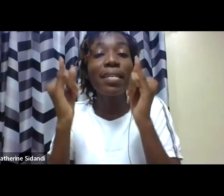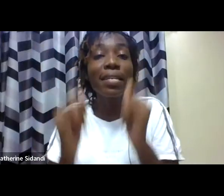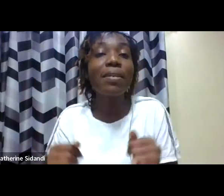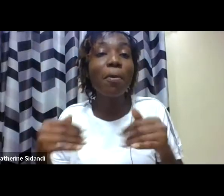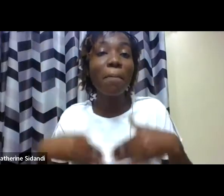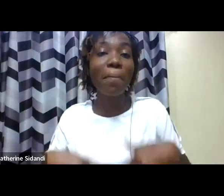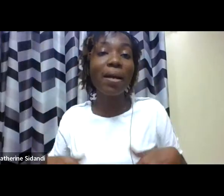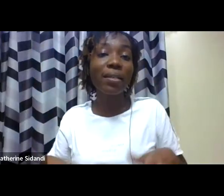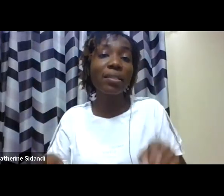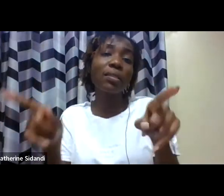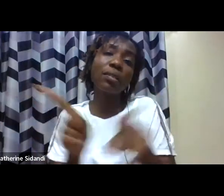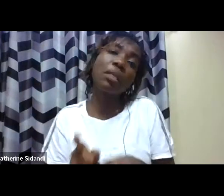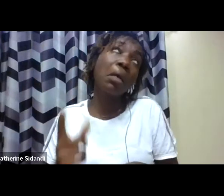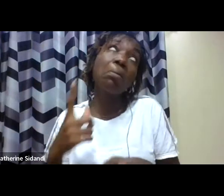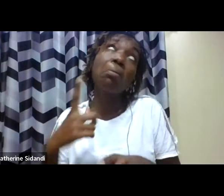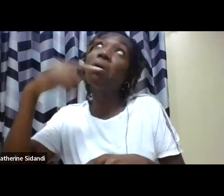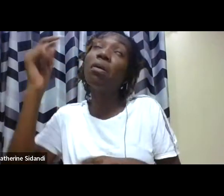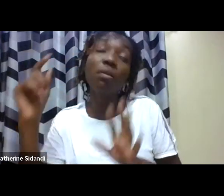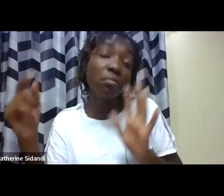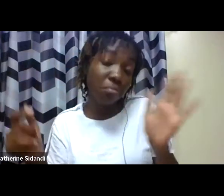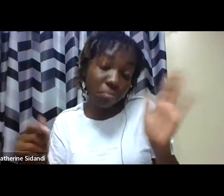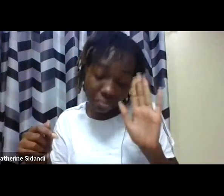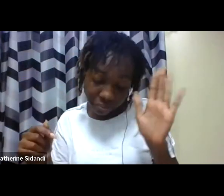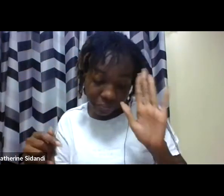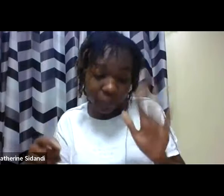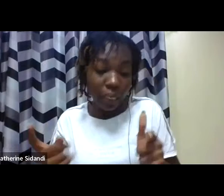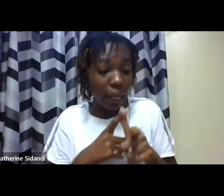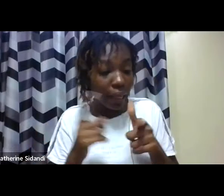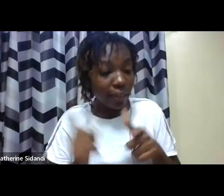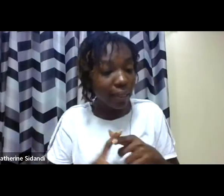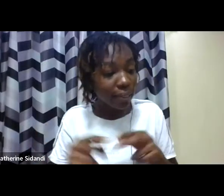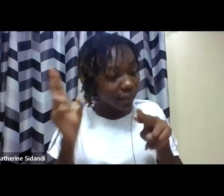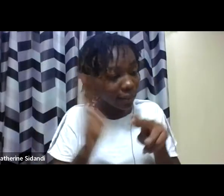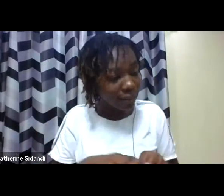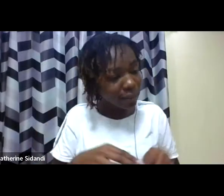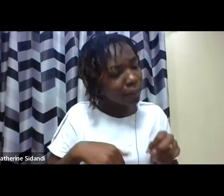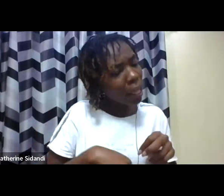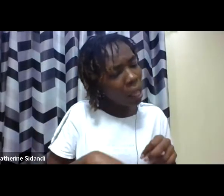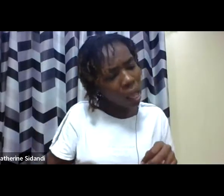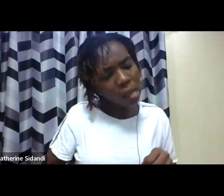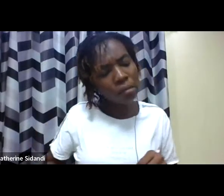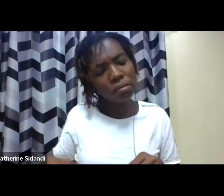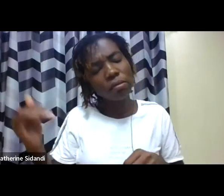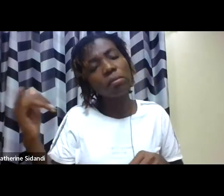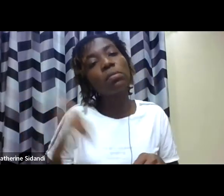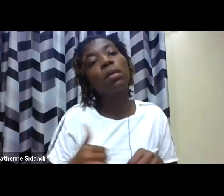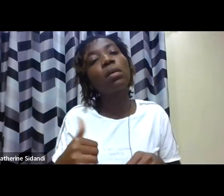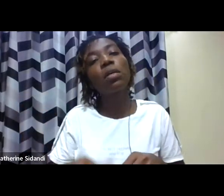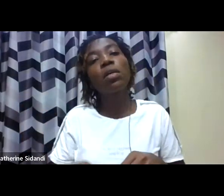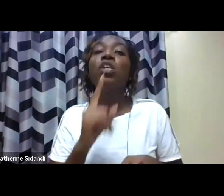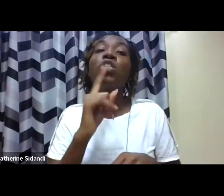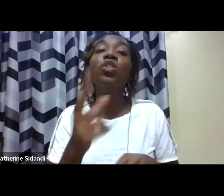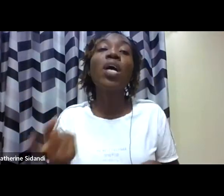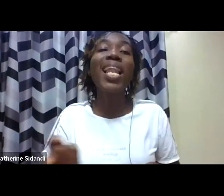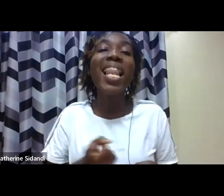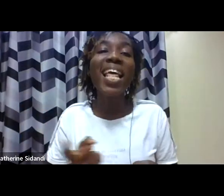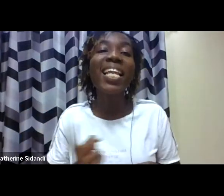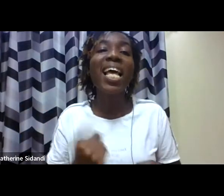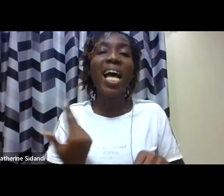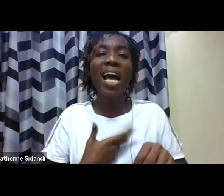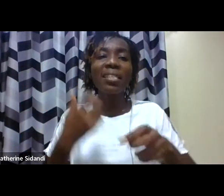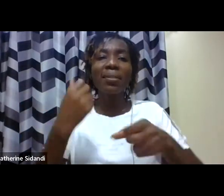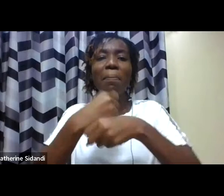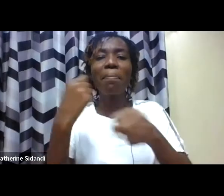were forbidden to go up and they start not going and they are hungry. Ladies, are we making monkey of